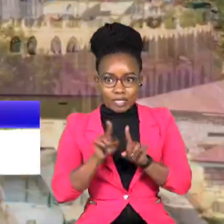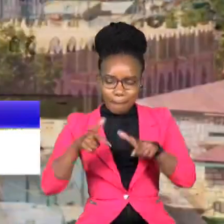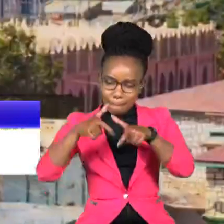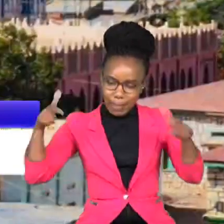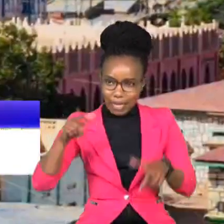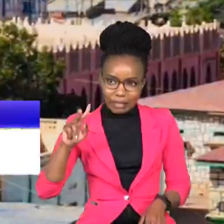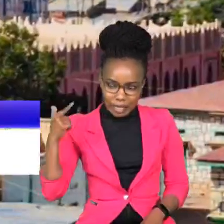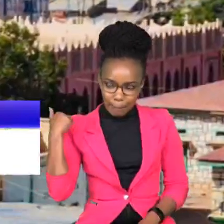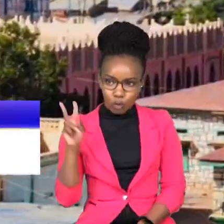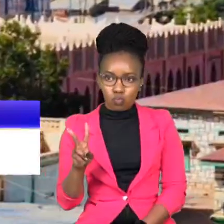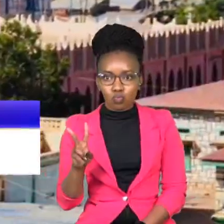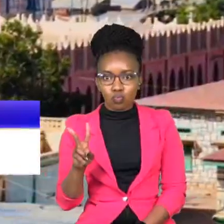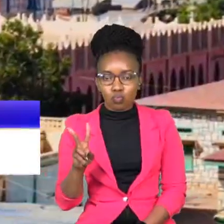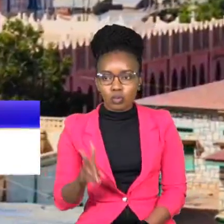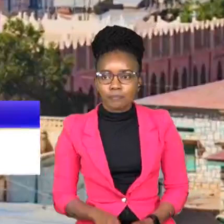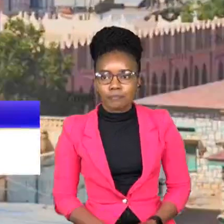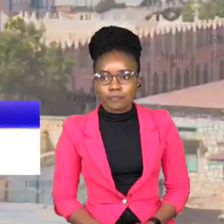largest.